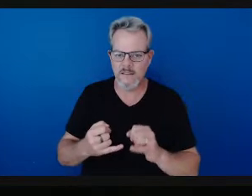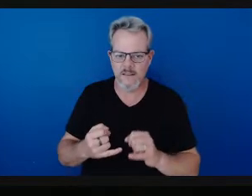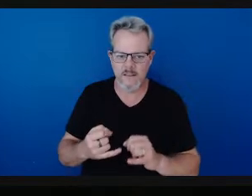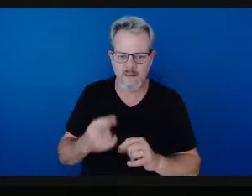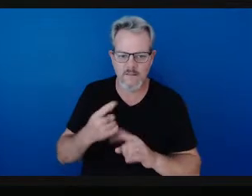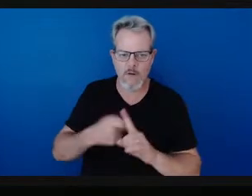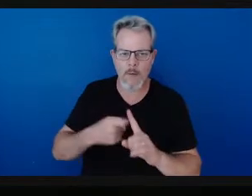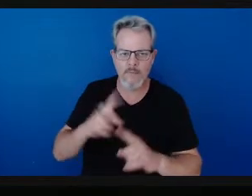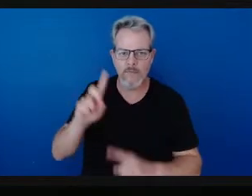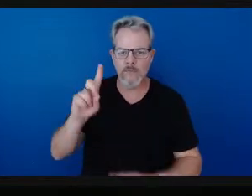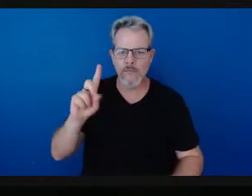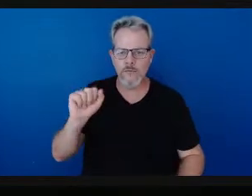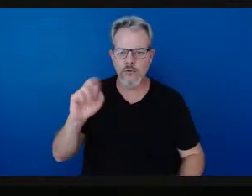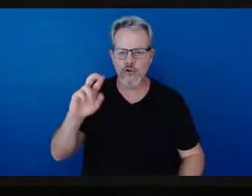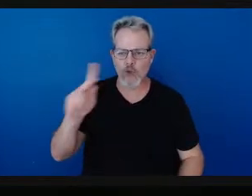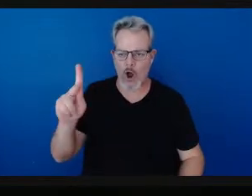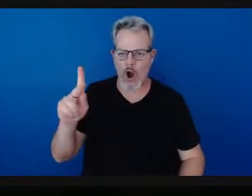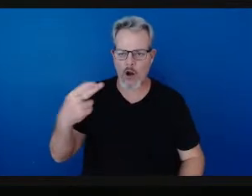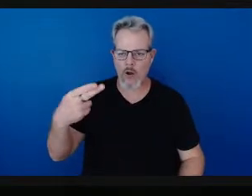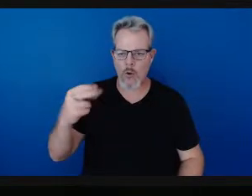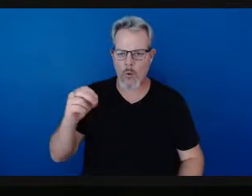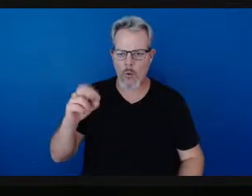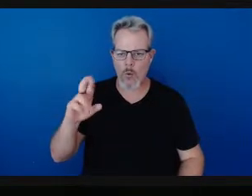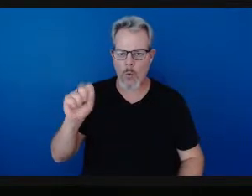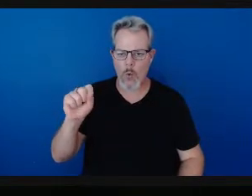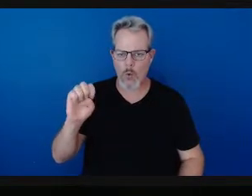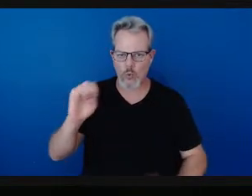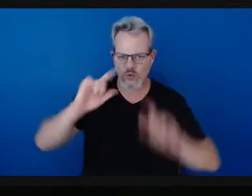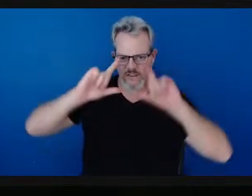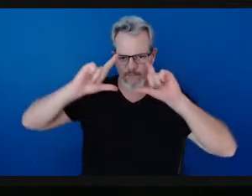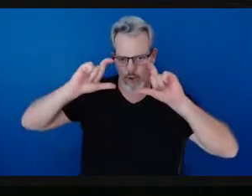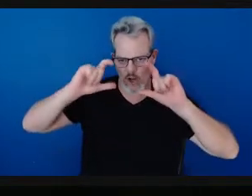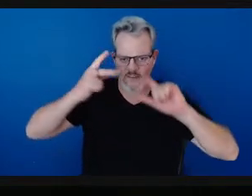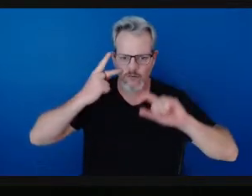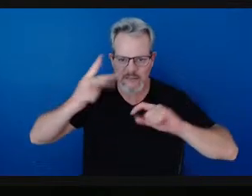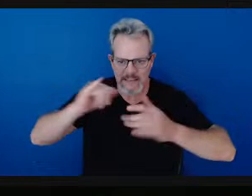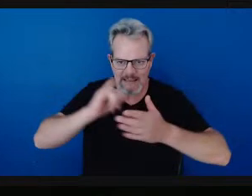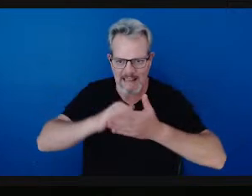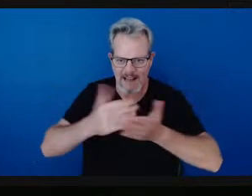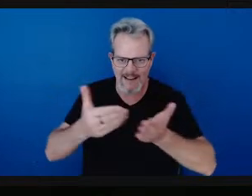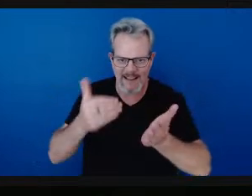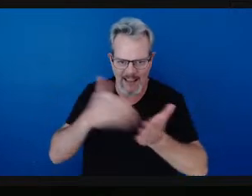Photography. There is that full fissure line viewed from the north once again.